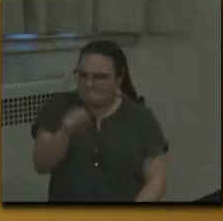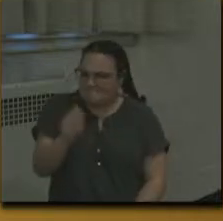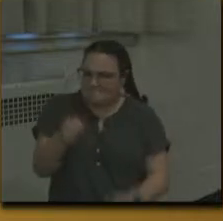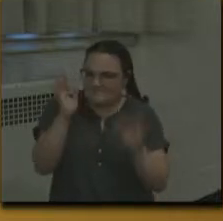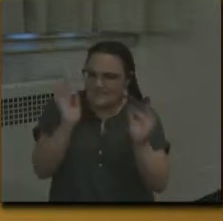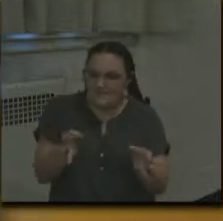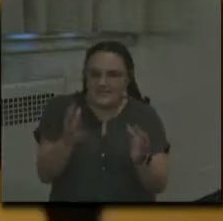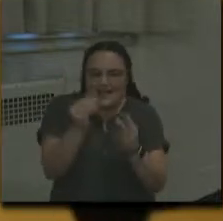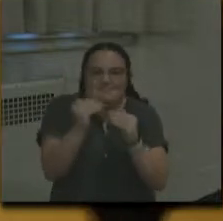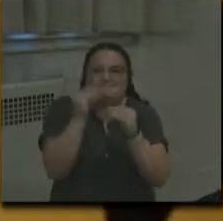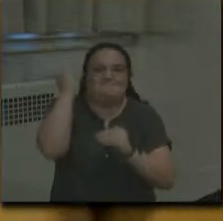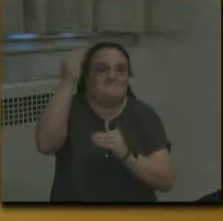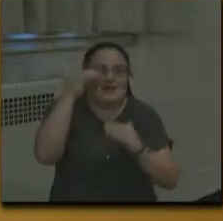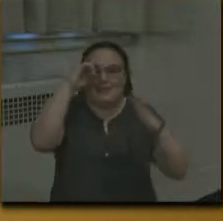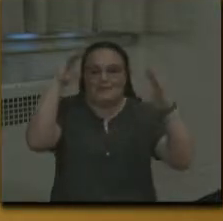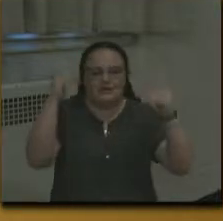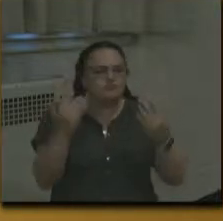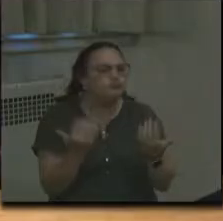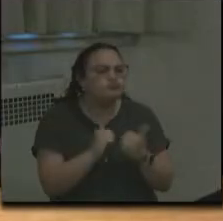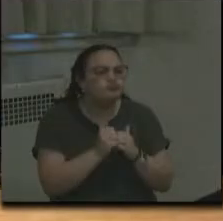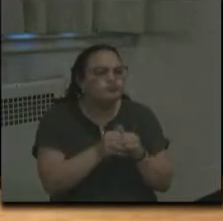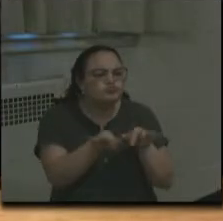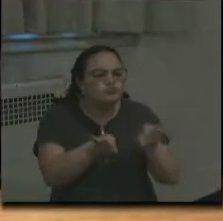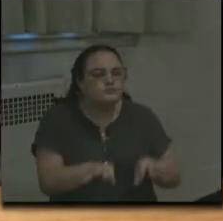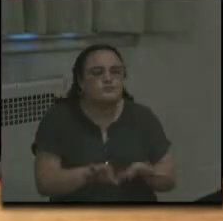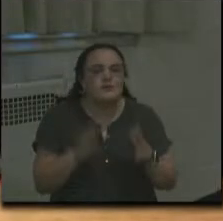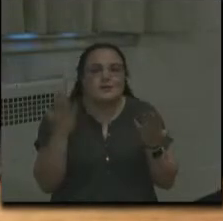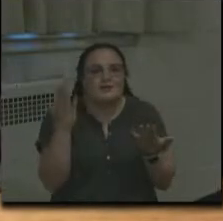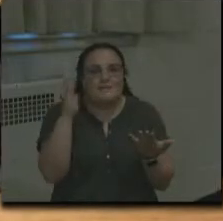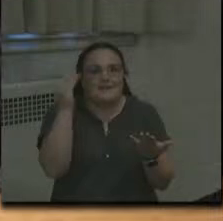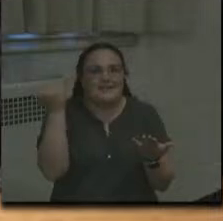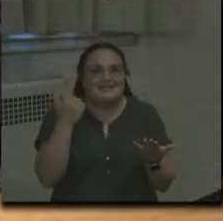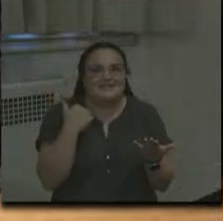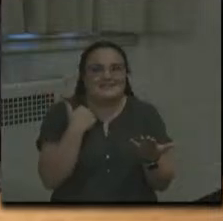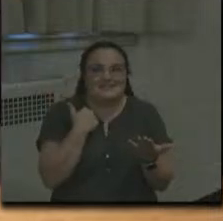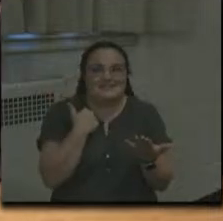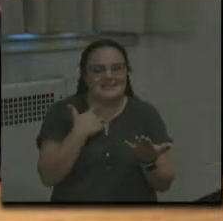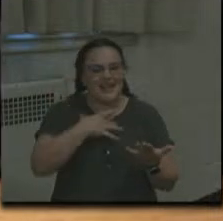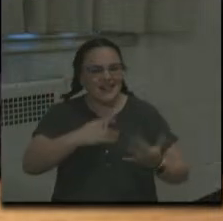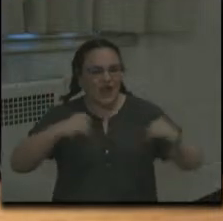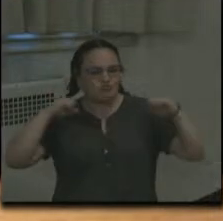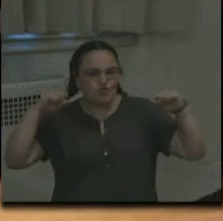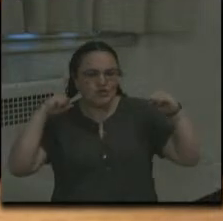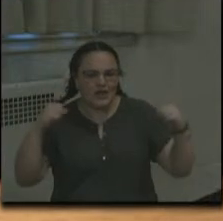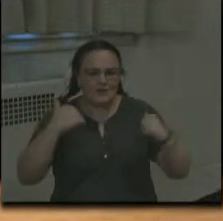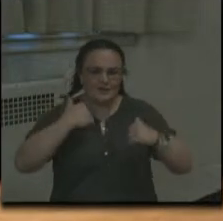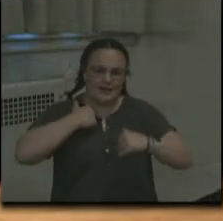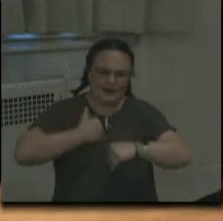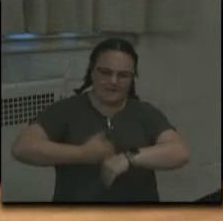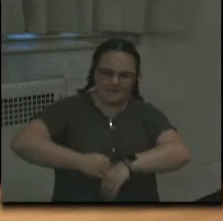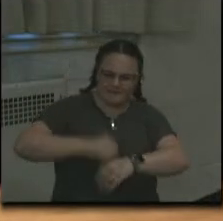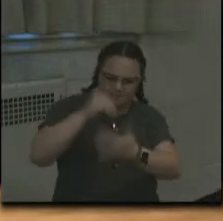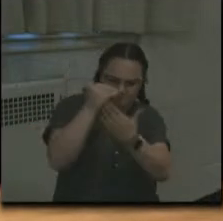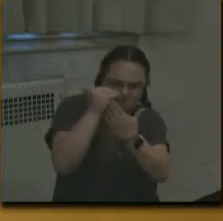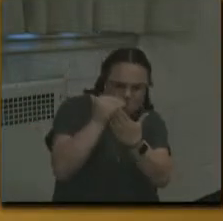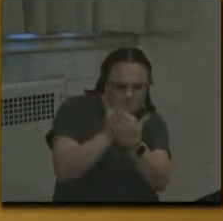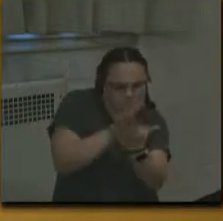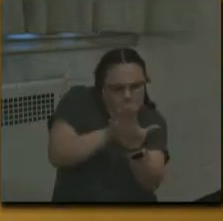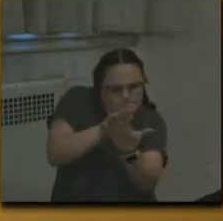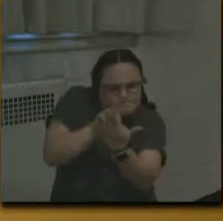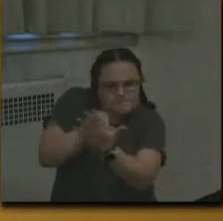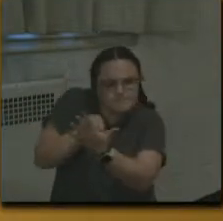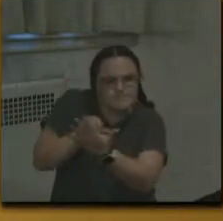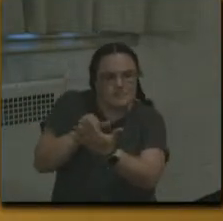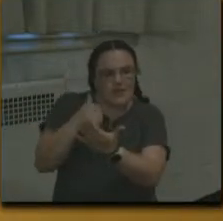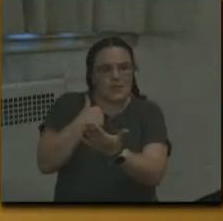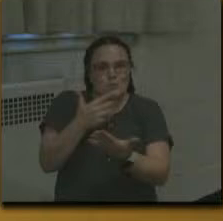more. How so? Because I like working out, I like being disciplined, I like learning new things and putting